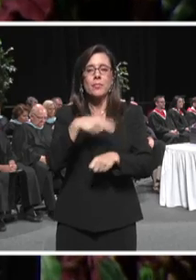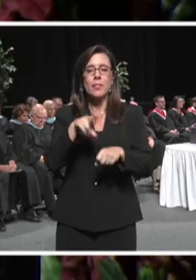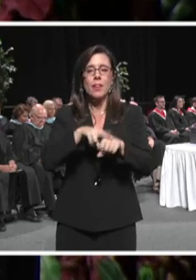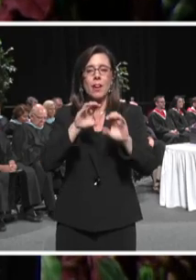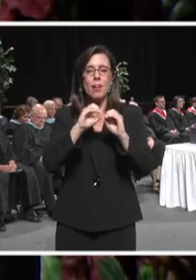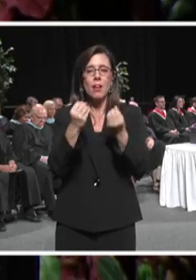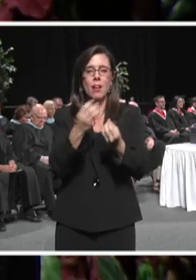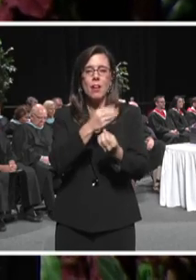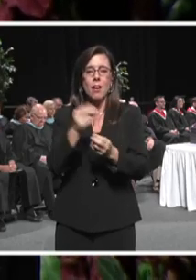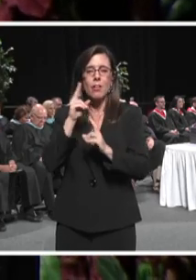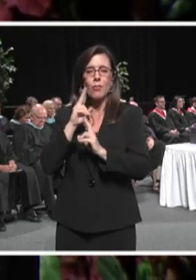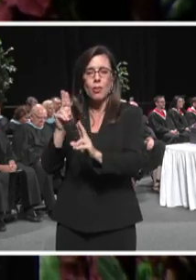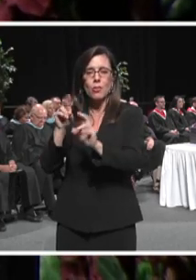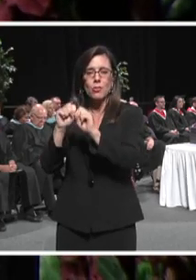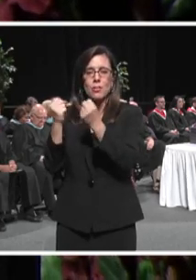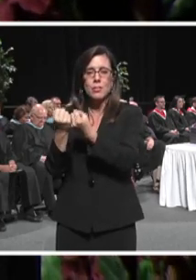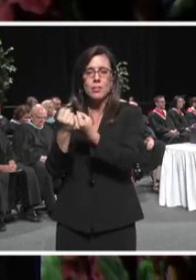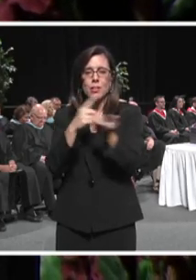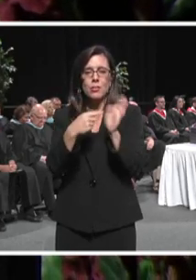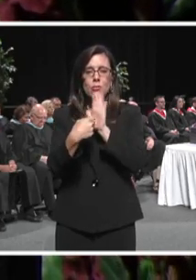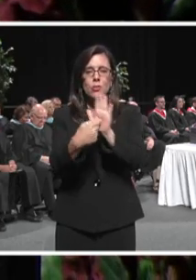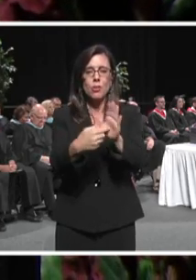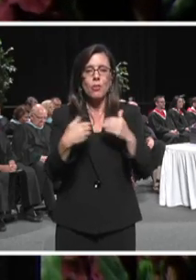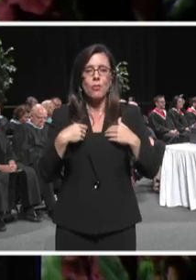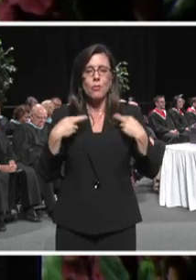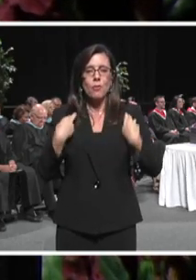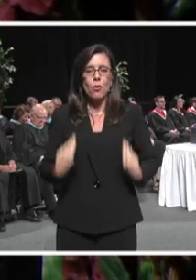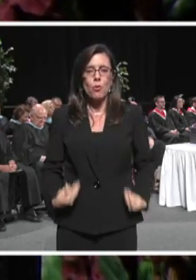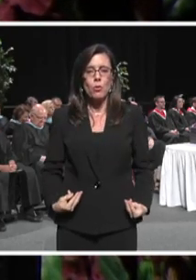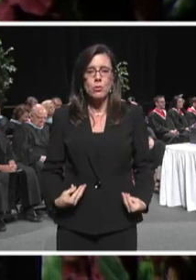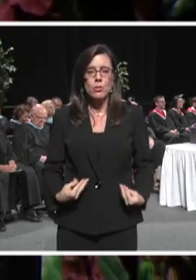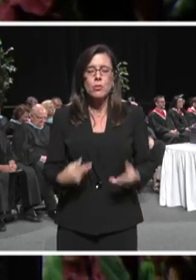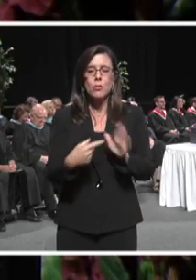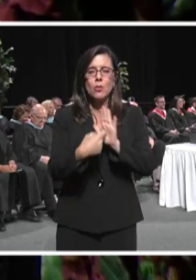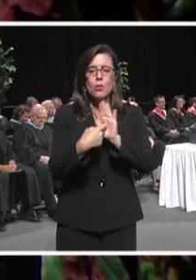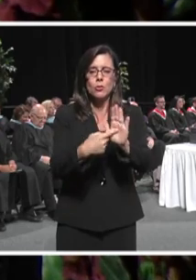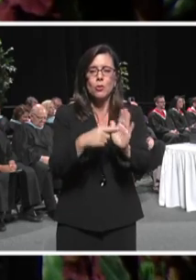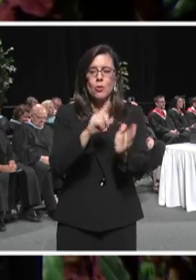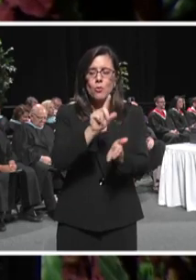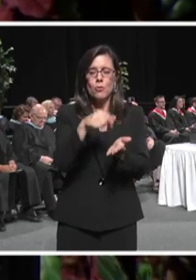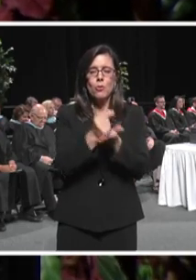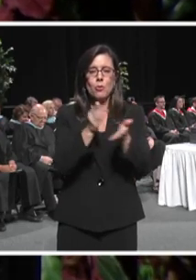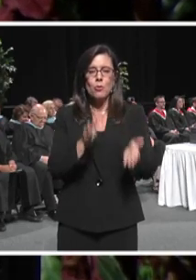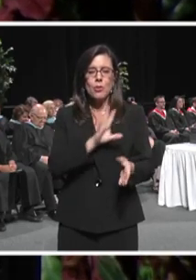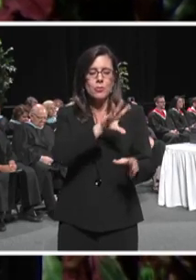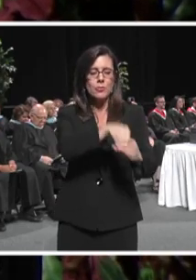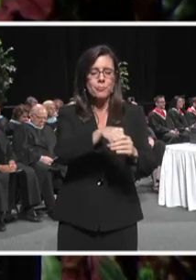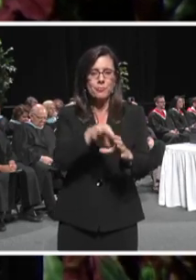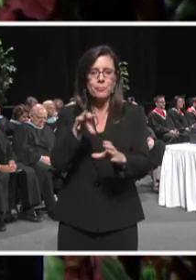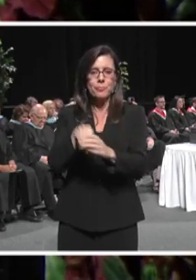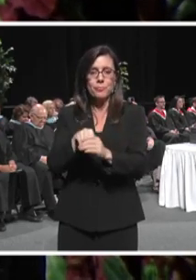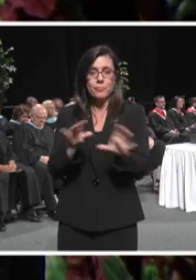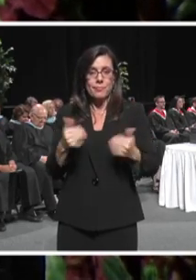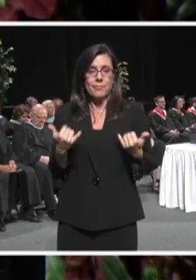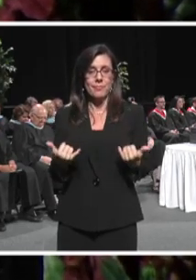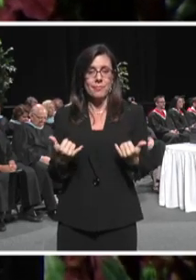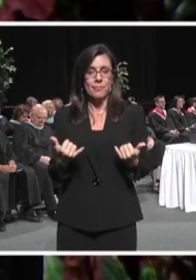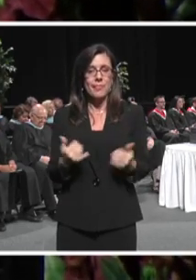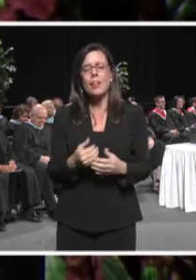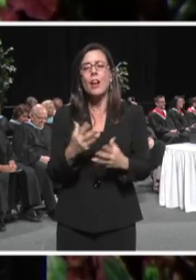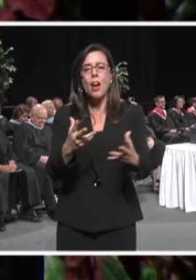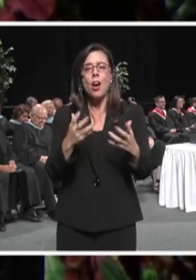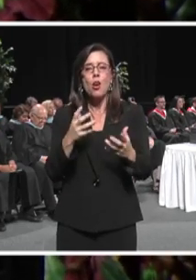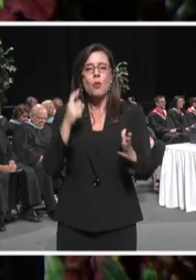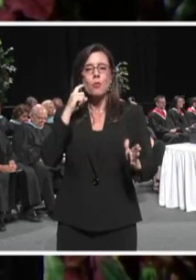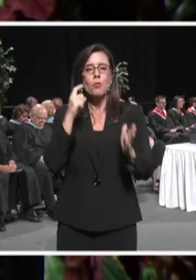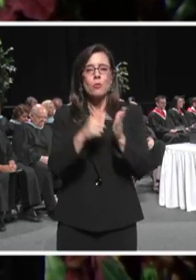honor societies are represented by cords signifying our graduates' memberships. At this time, I want